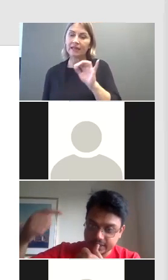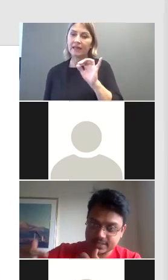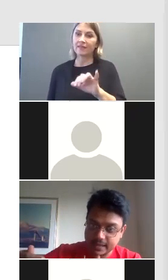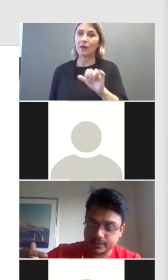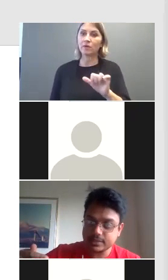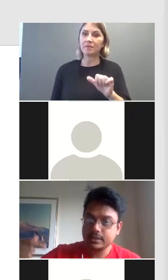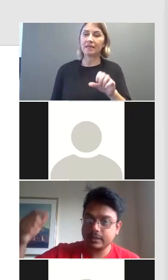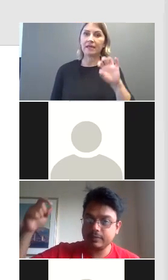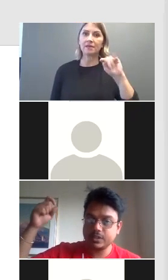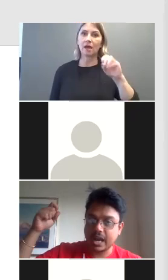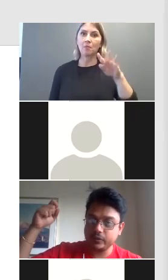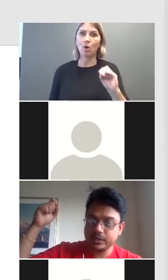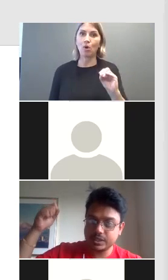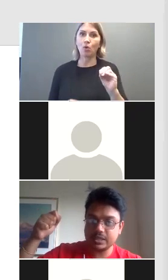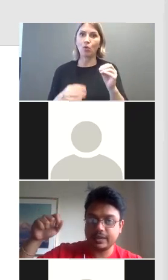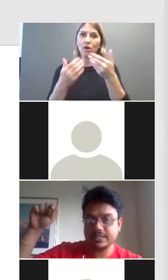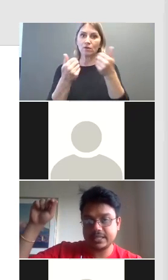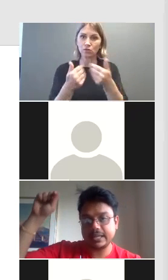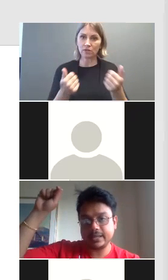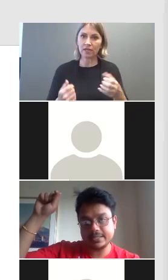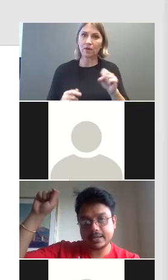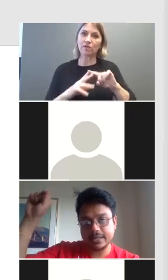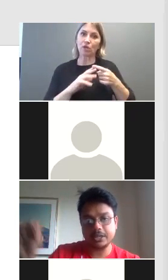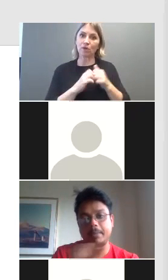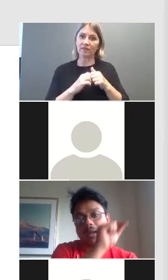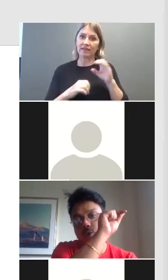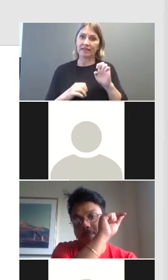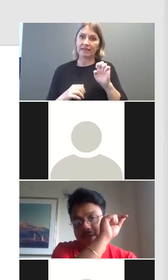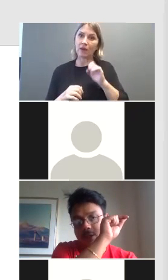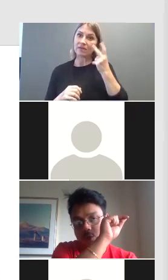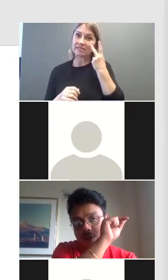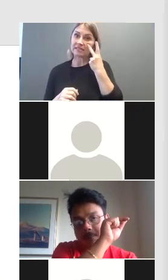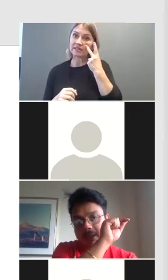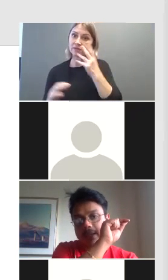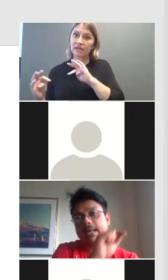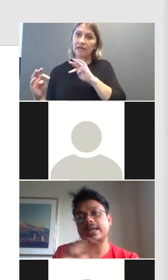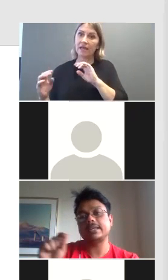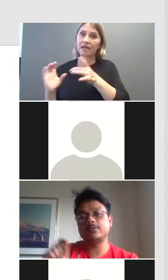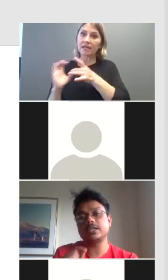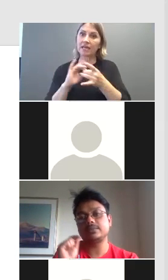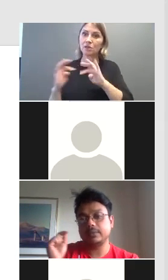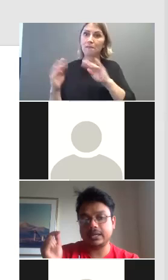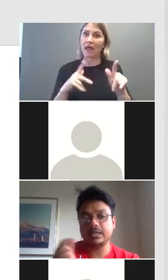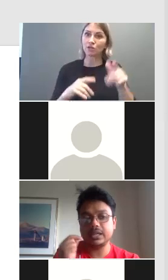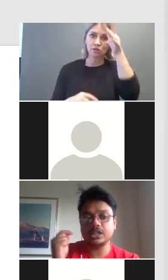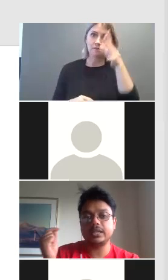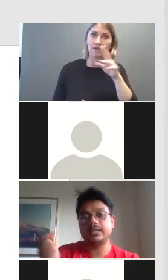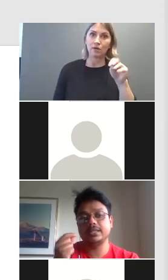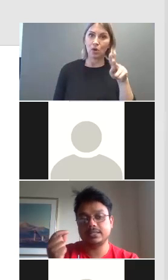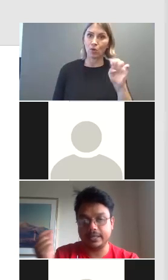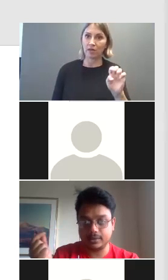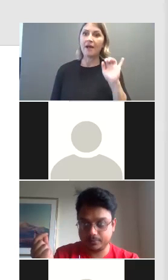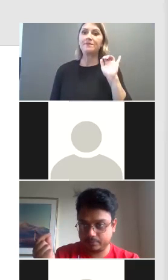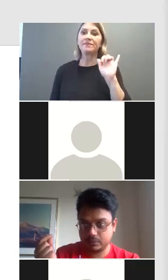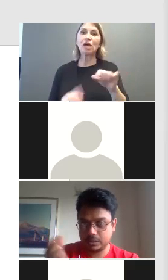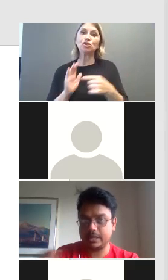sort to detect cycles, then we would start with D, and we see that there is a connection back to a parent node, and that gives us that indication that